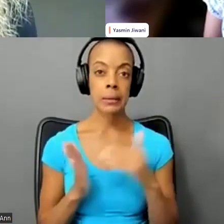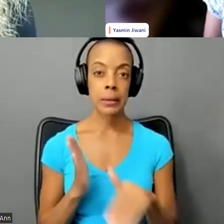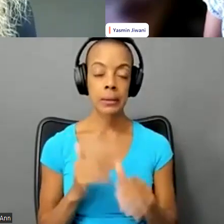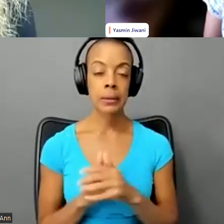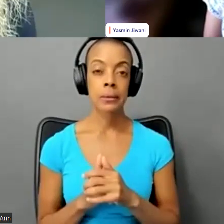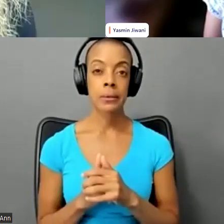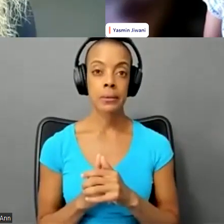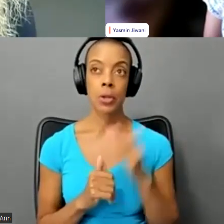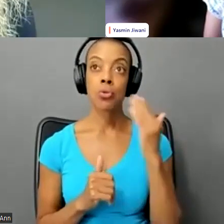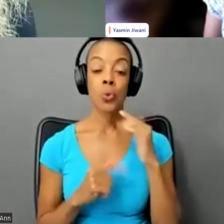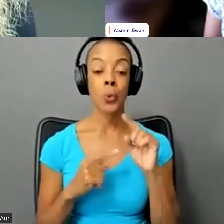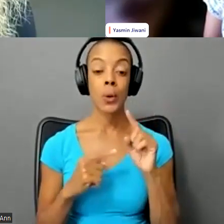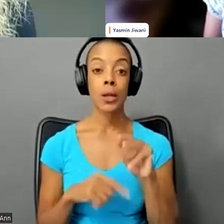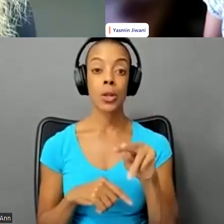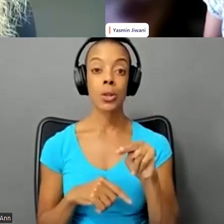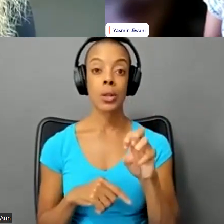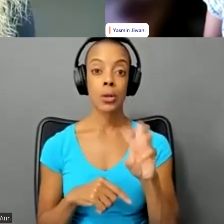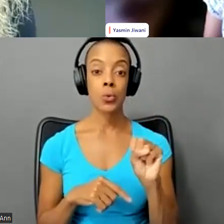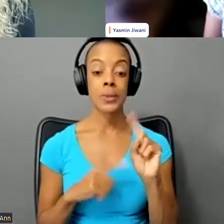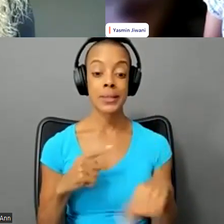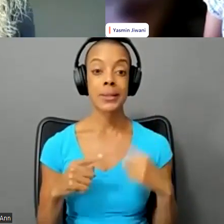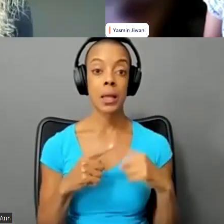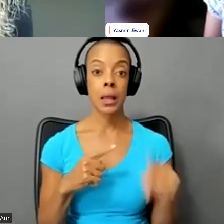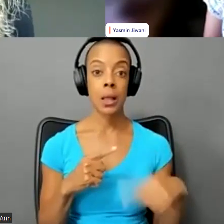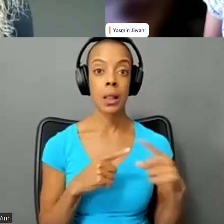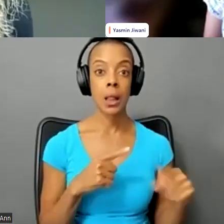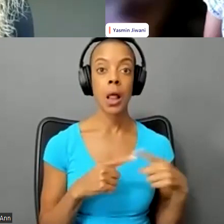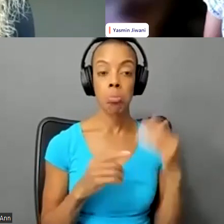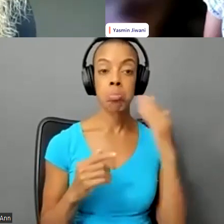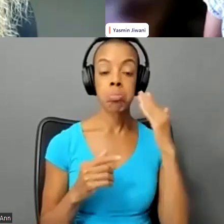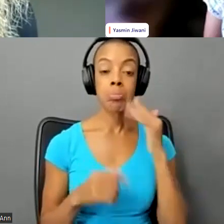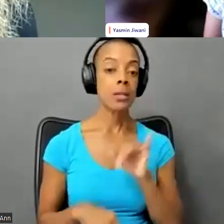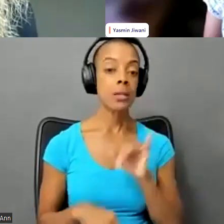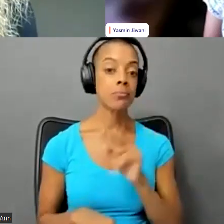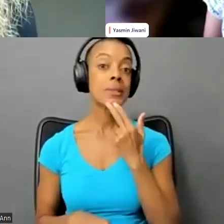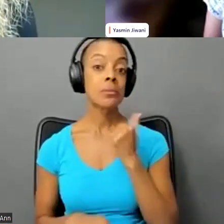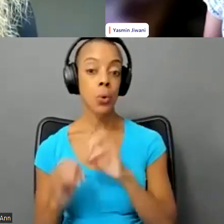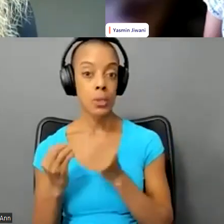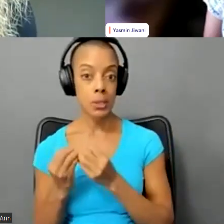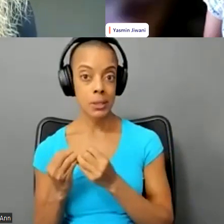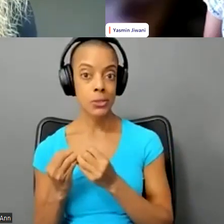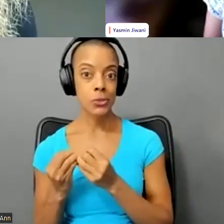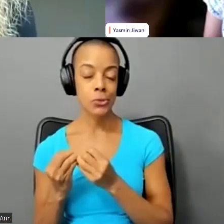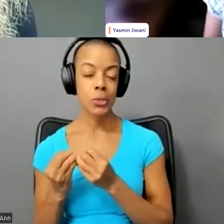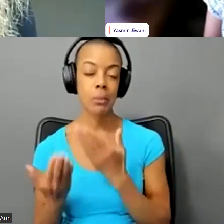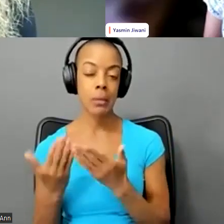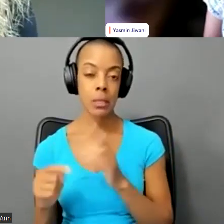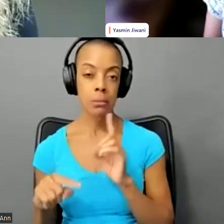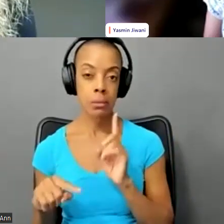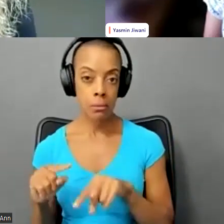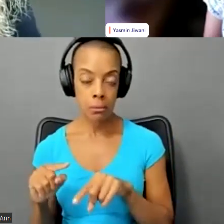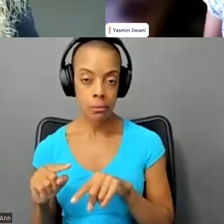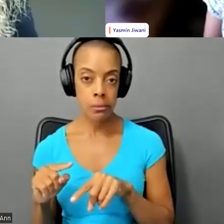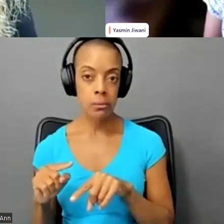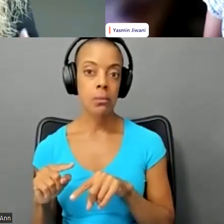news is also important. And again, if you're a very small organization, you don't have that capacity, then, trying to link